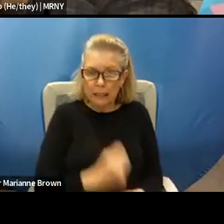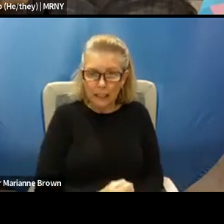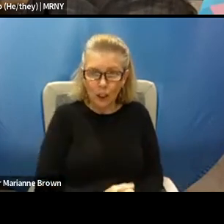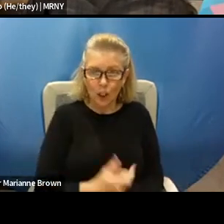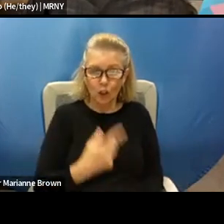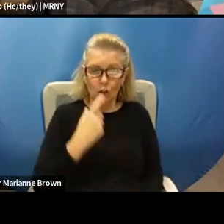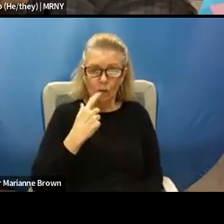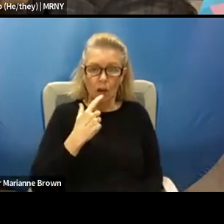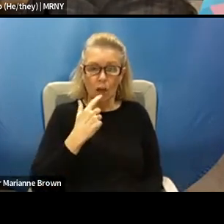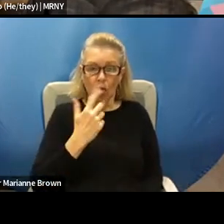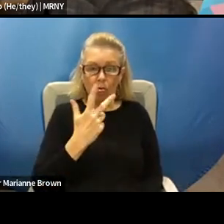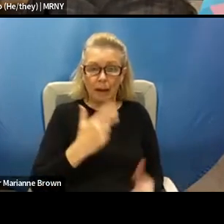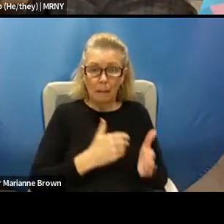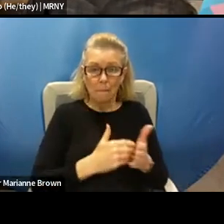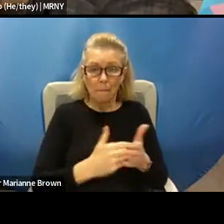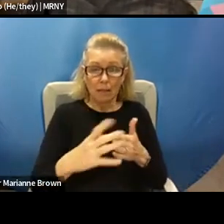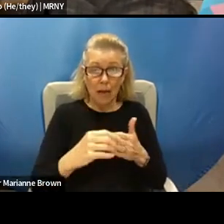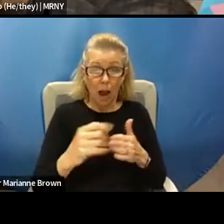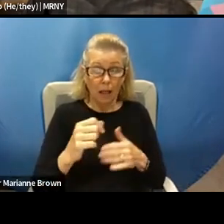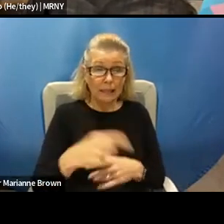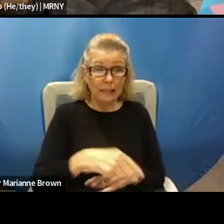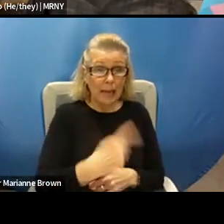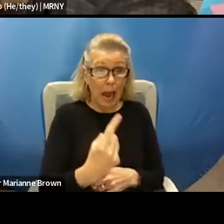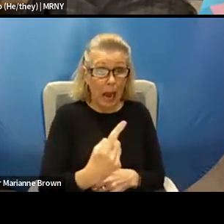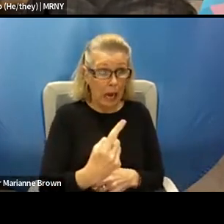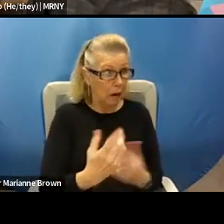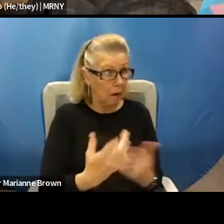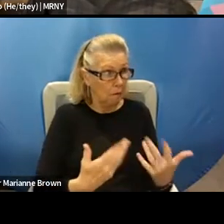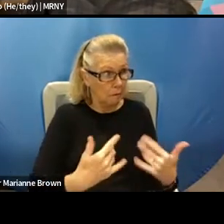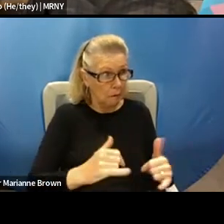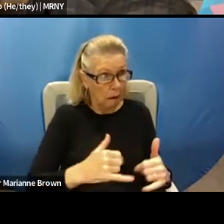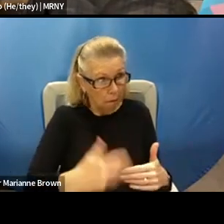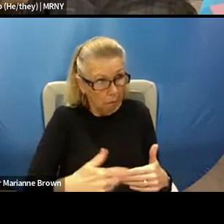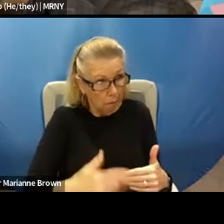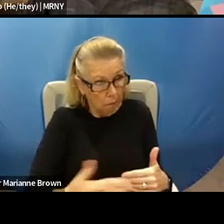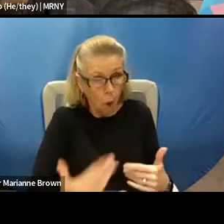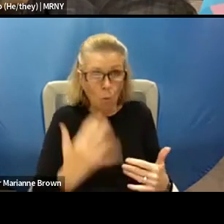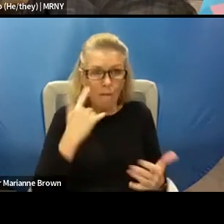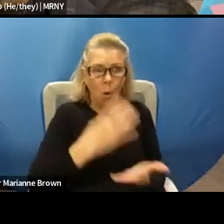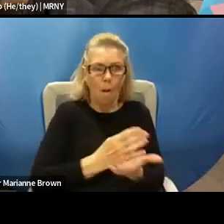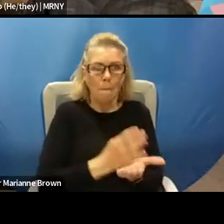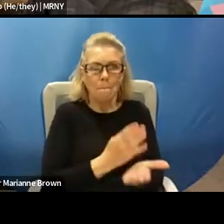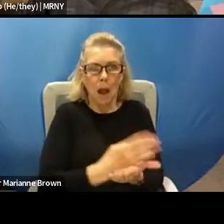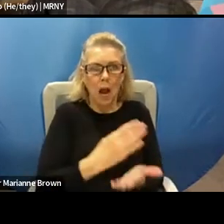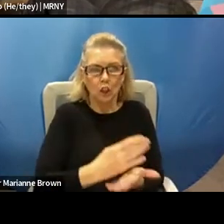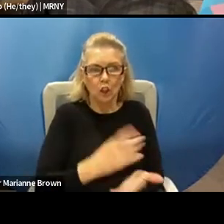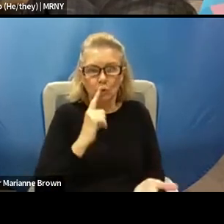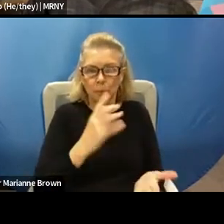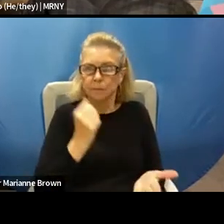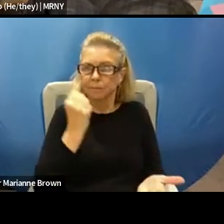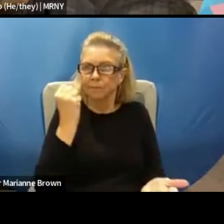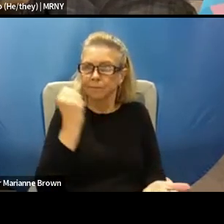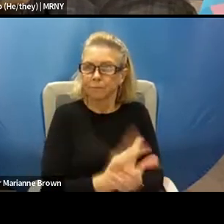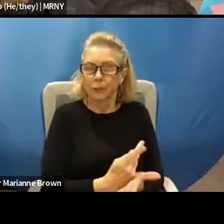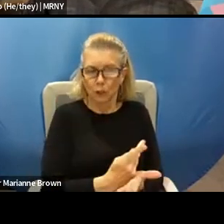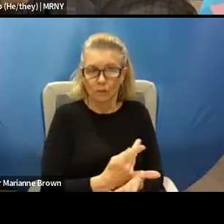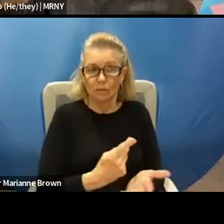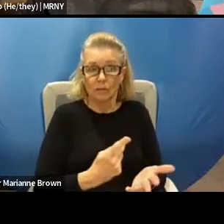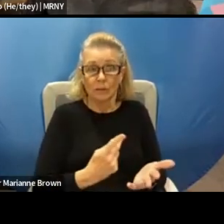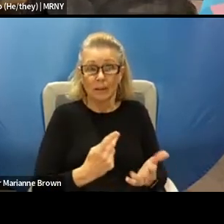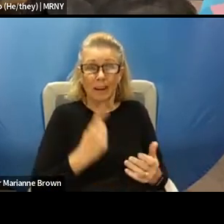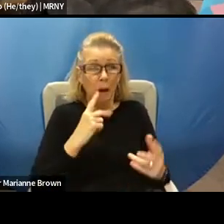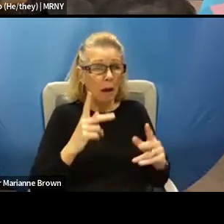before the state's budget is supposed to be enacted, literally fighting, begging our elected officials for